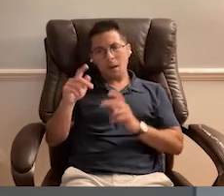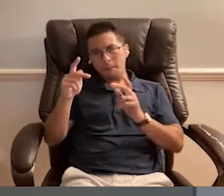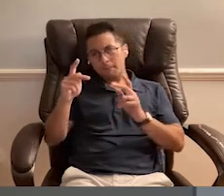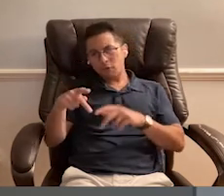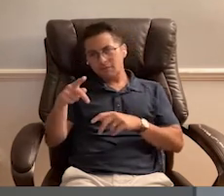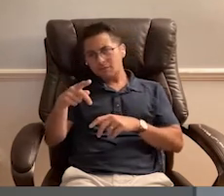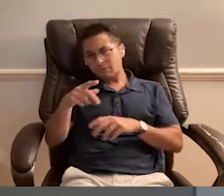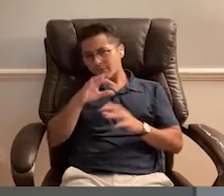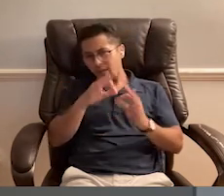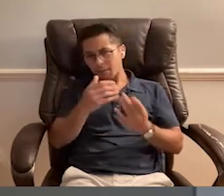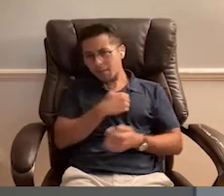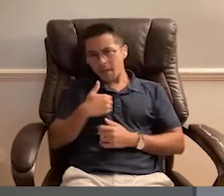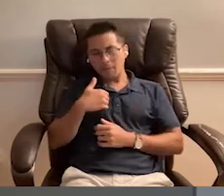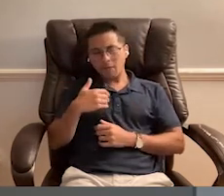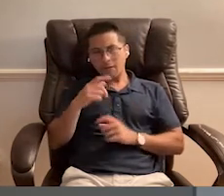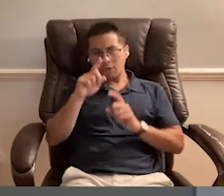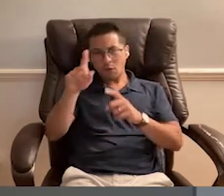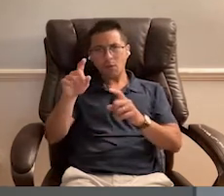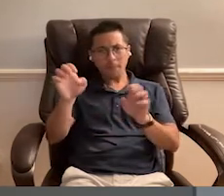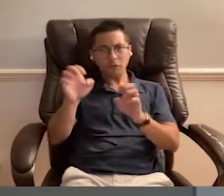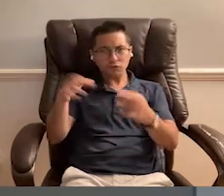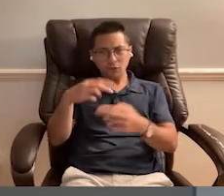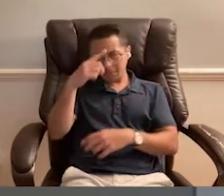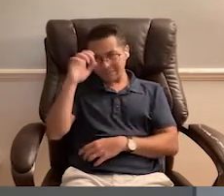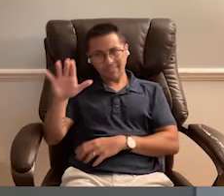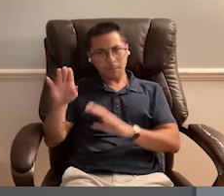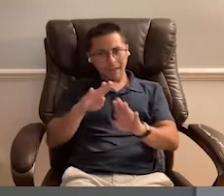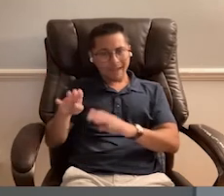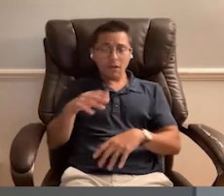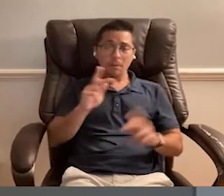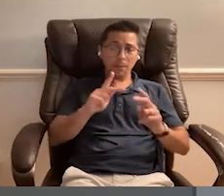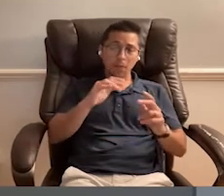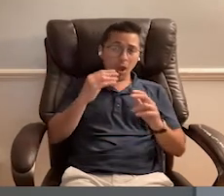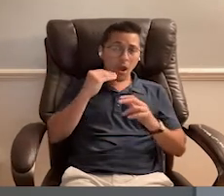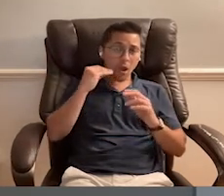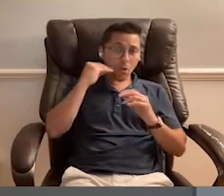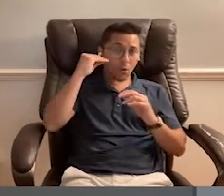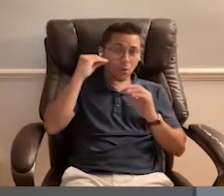room, or someone in a loved one has had to go to the emergency room because of their behaviors.